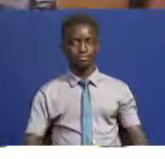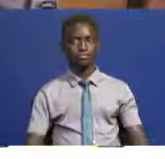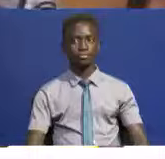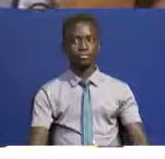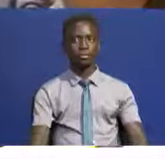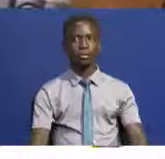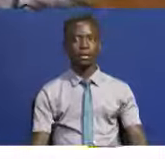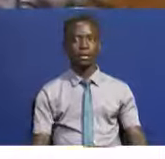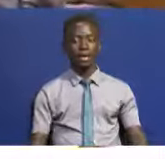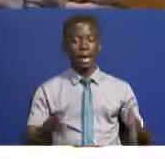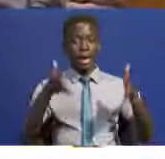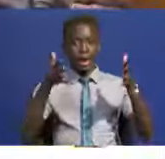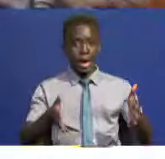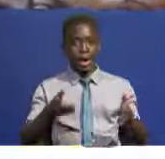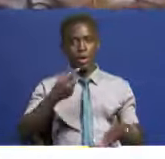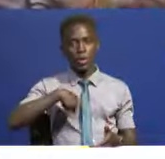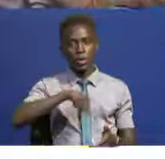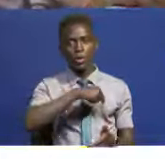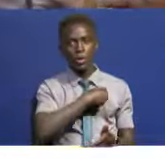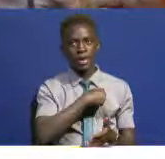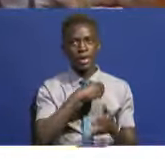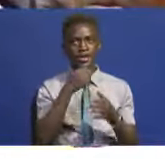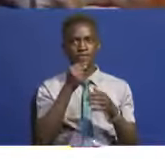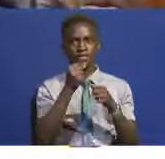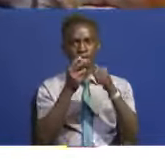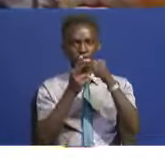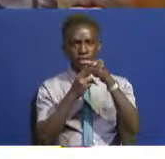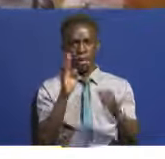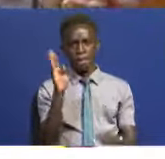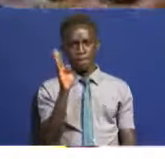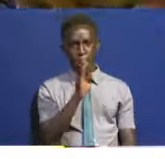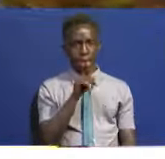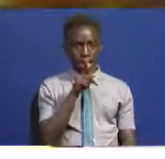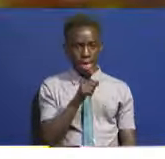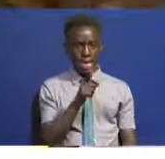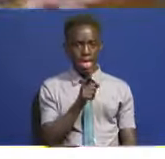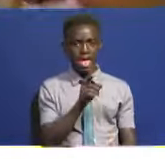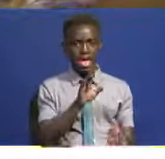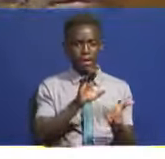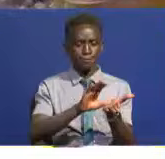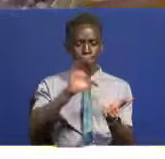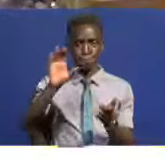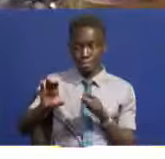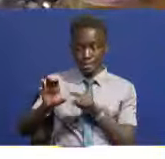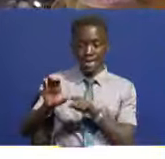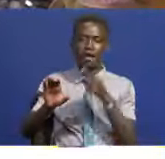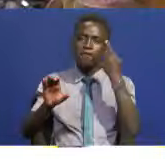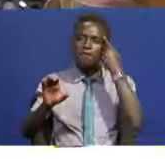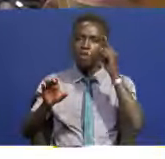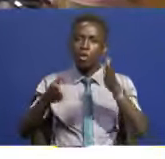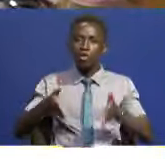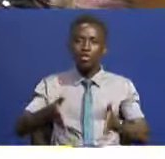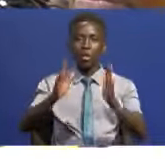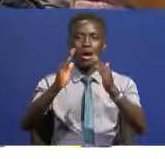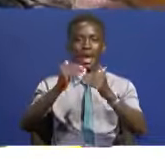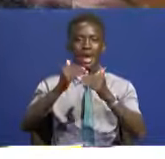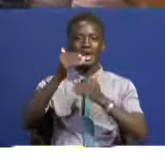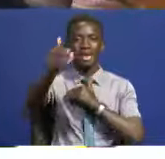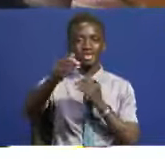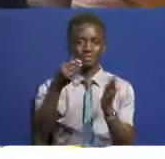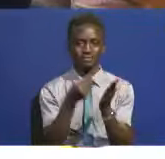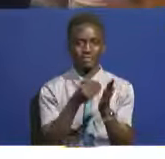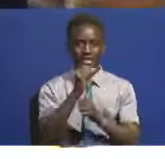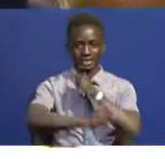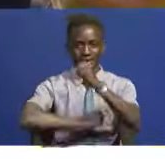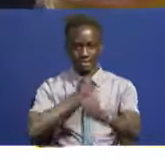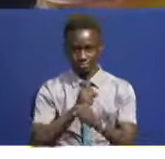We have allocated around 57 billion shillings that will be going into our roads in the next financial year.